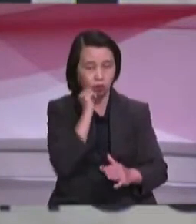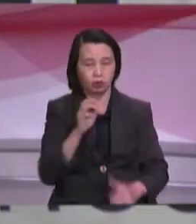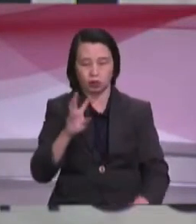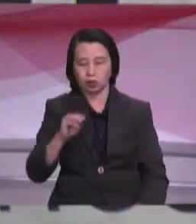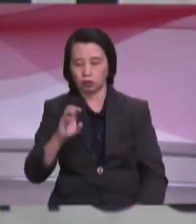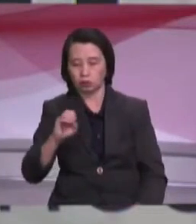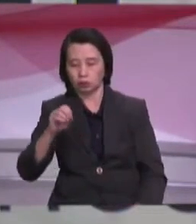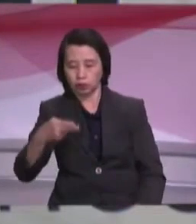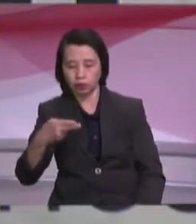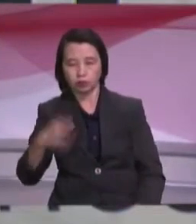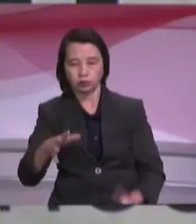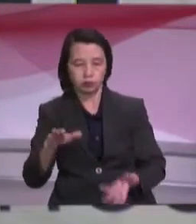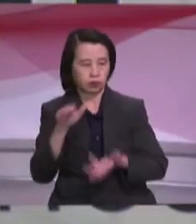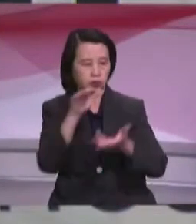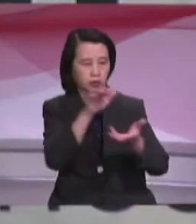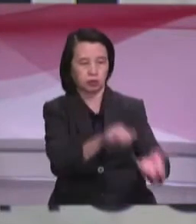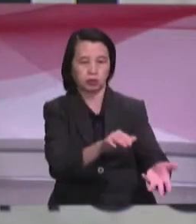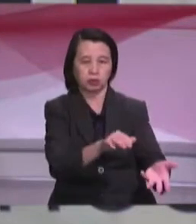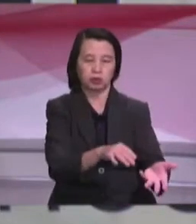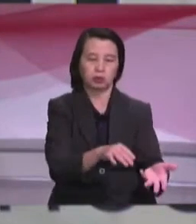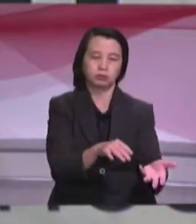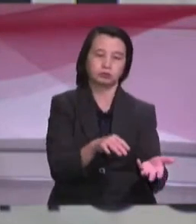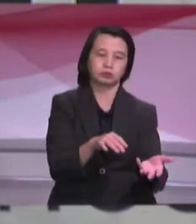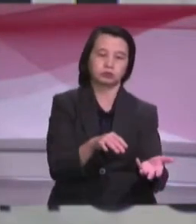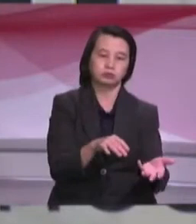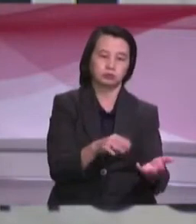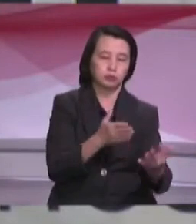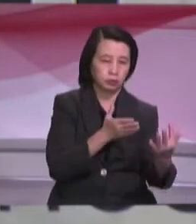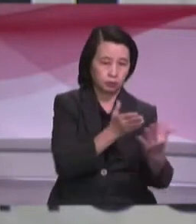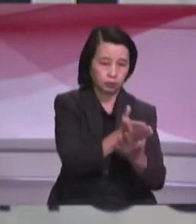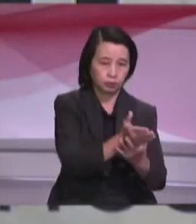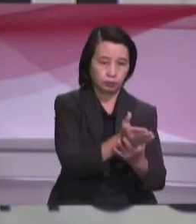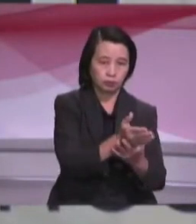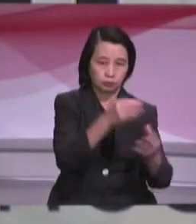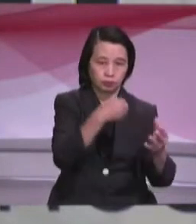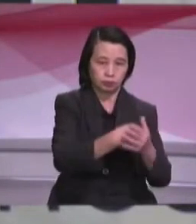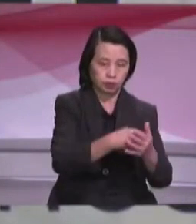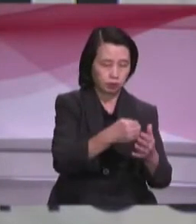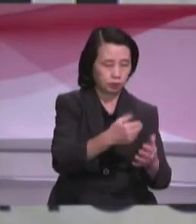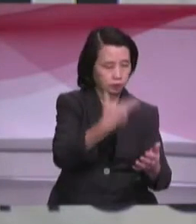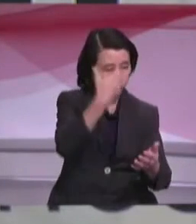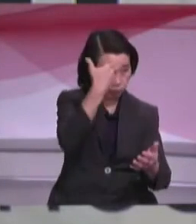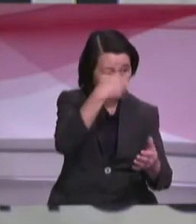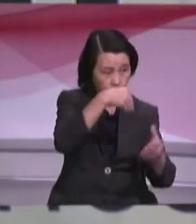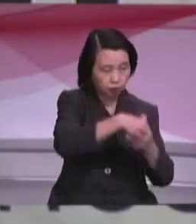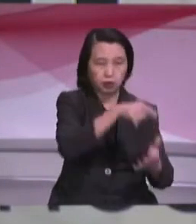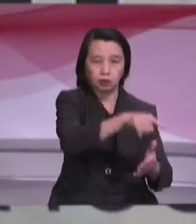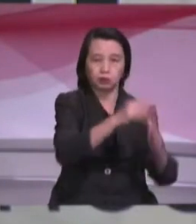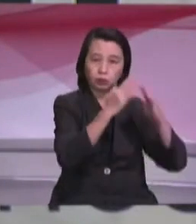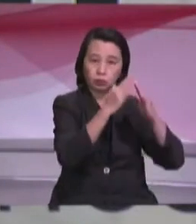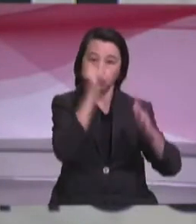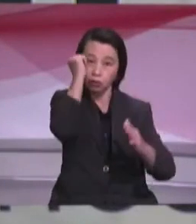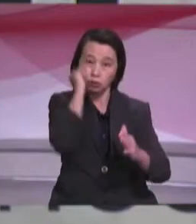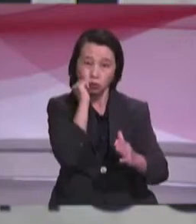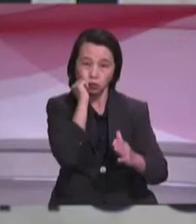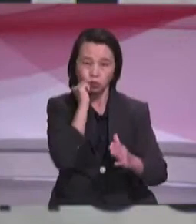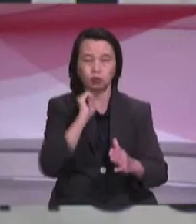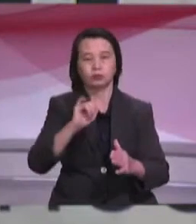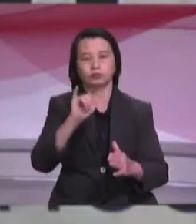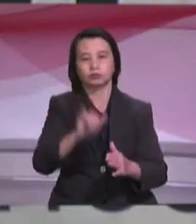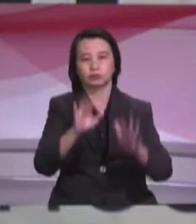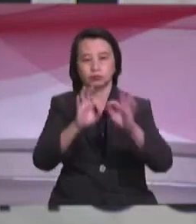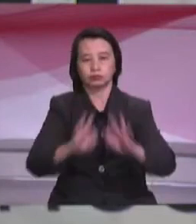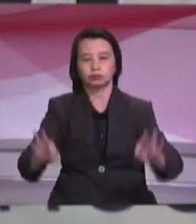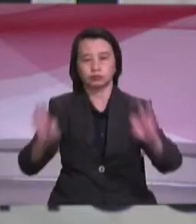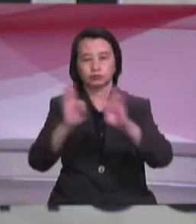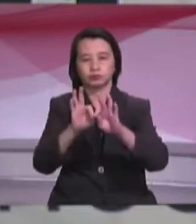Health provide periodic assessment and screening in the old folks' home as well. And more importantly is